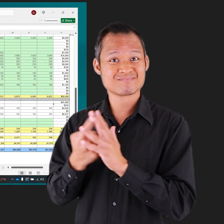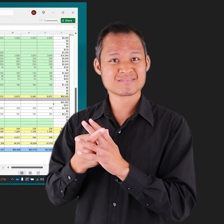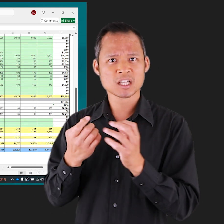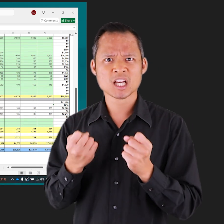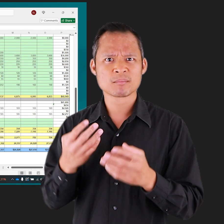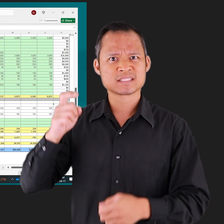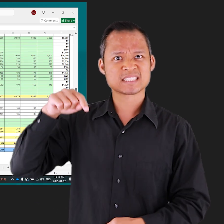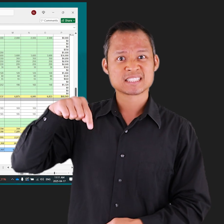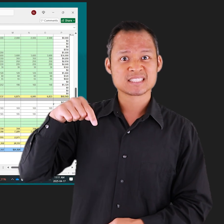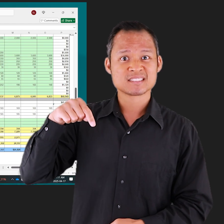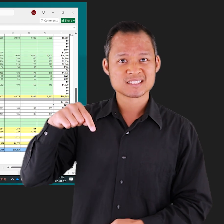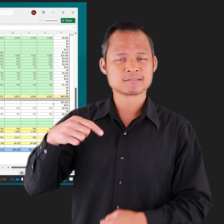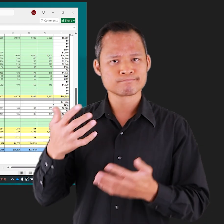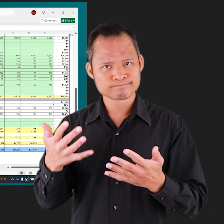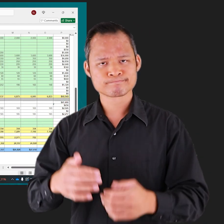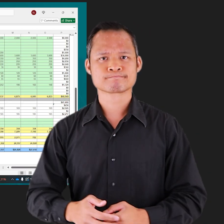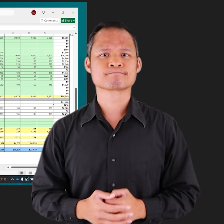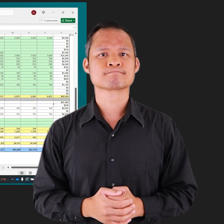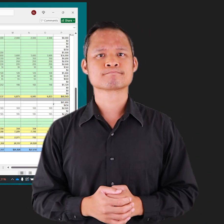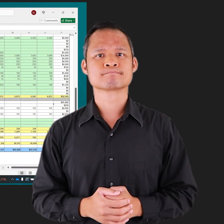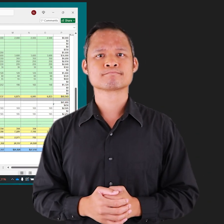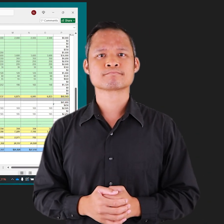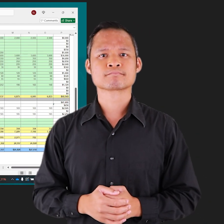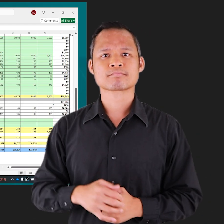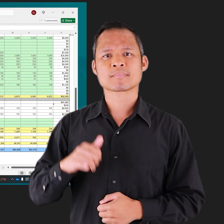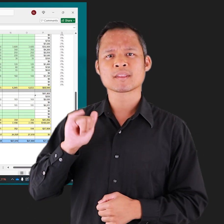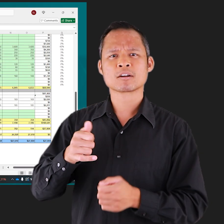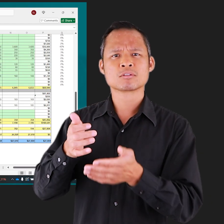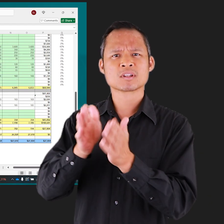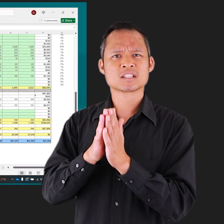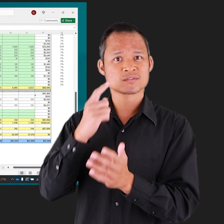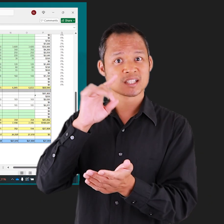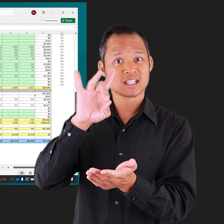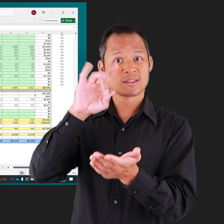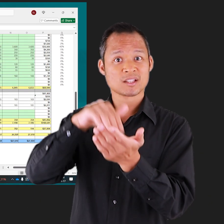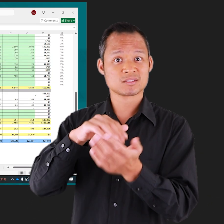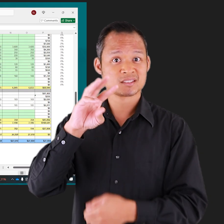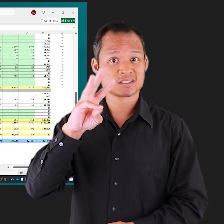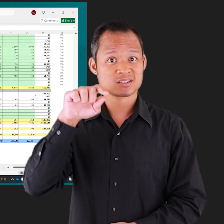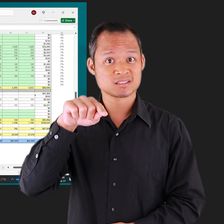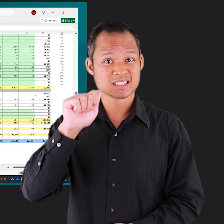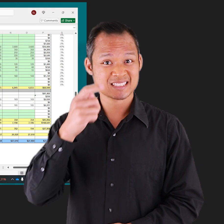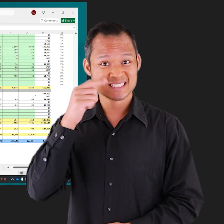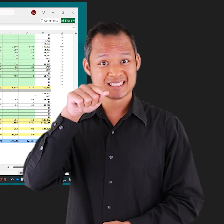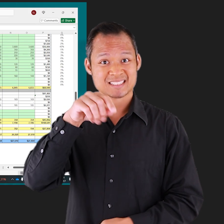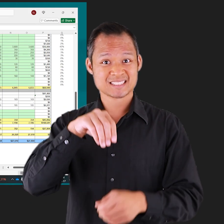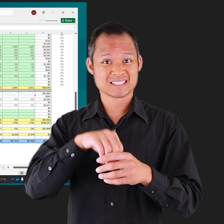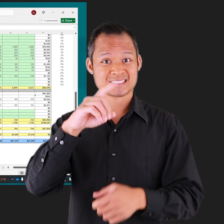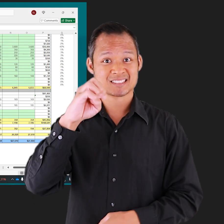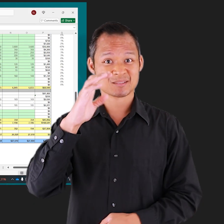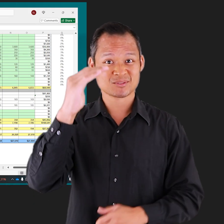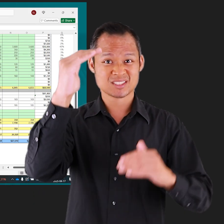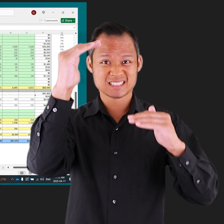Hence, we come to that question, how much working capital does this person need? They had asked for $8,600.